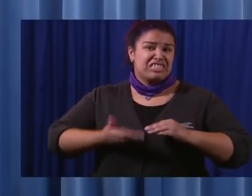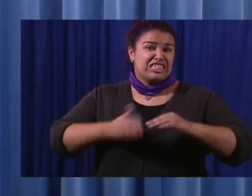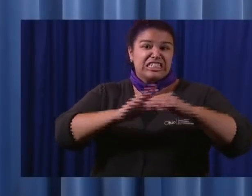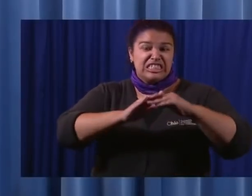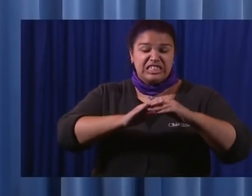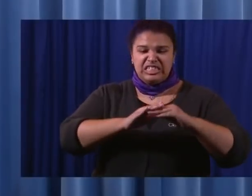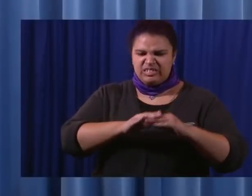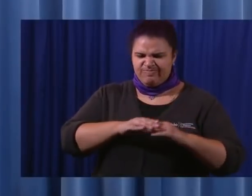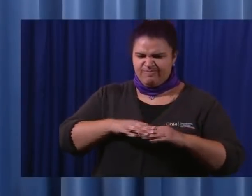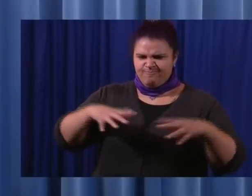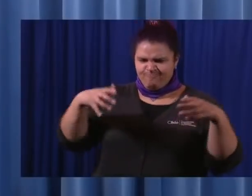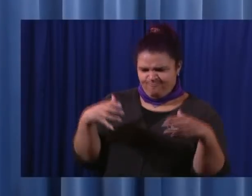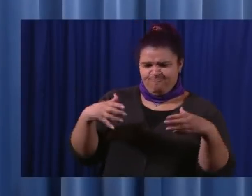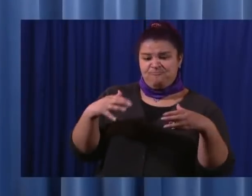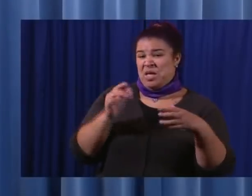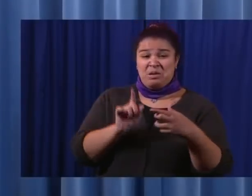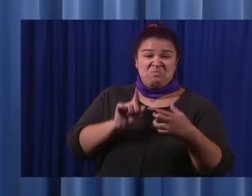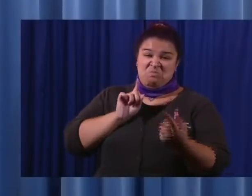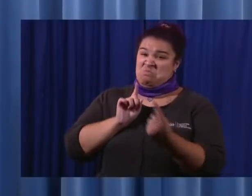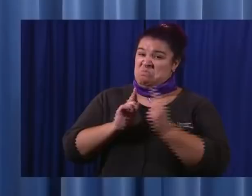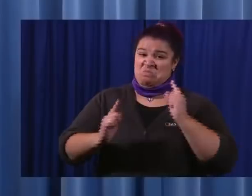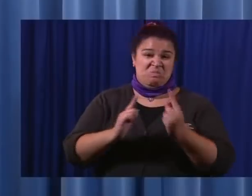on.